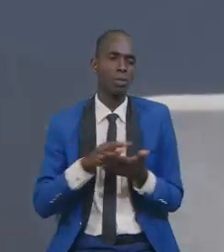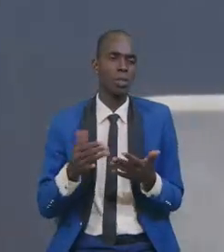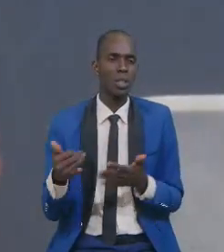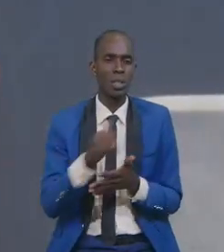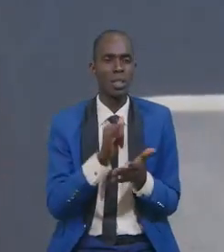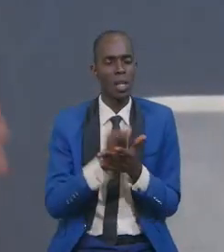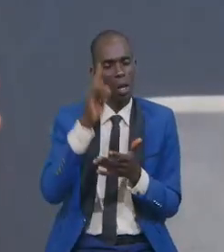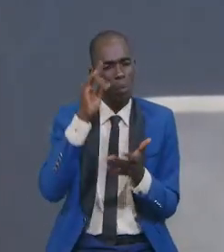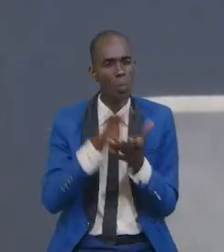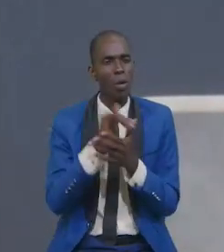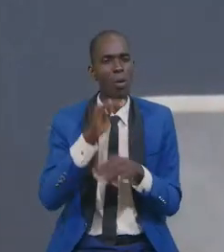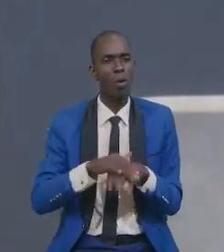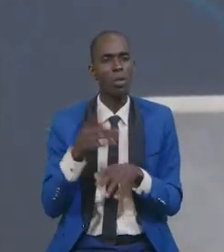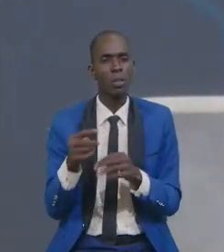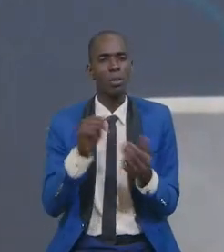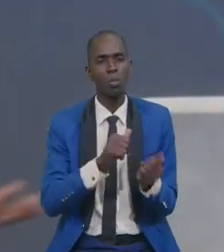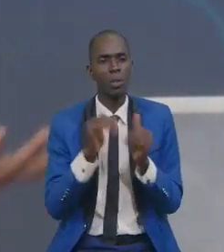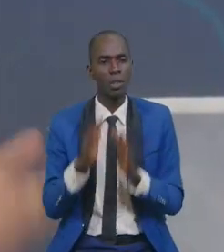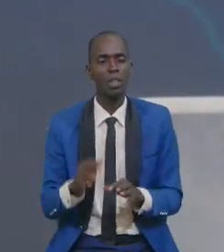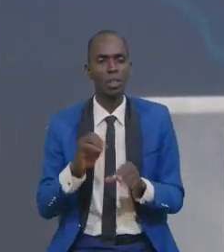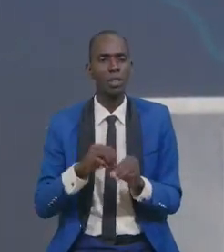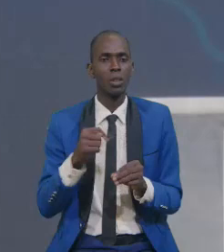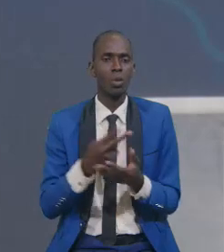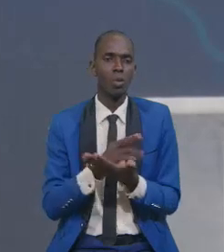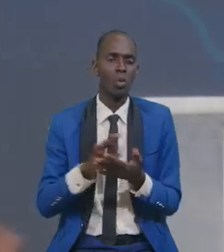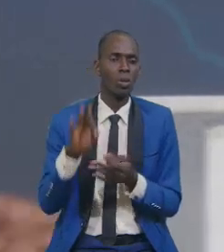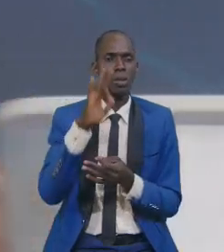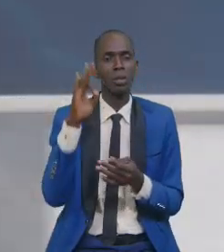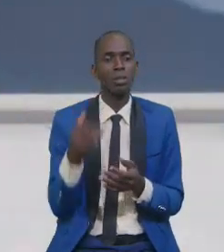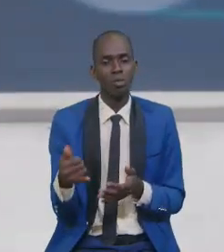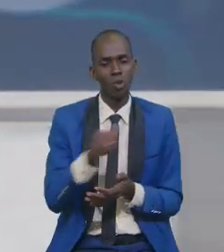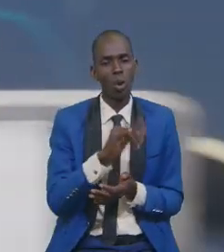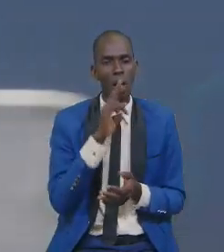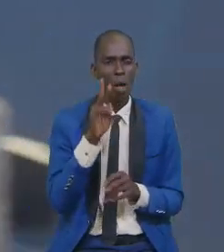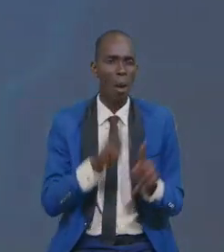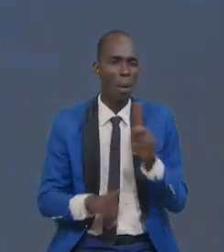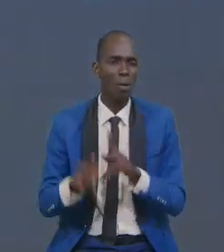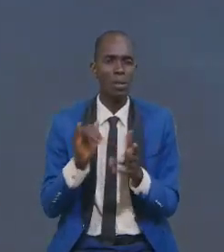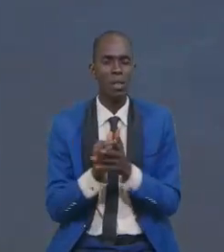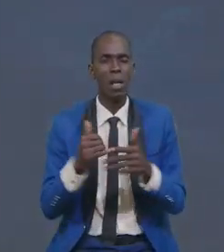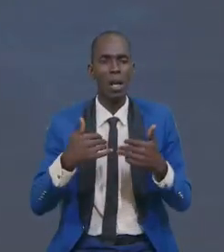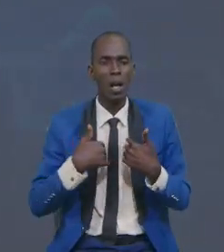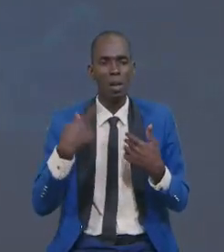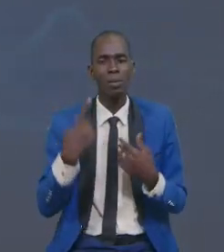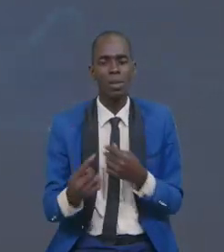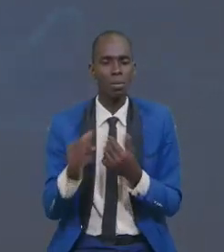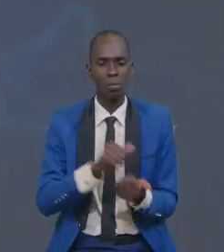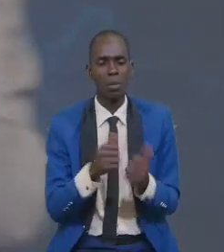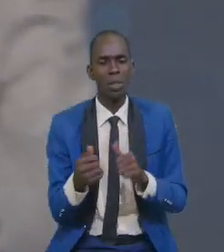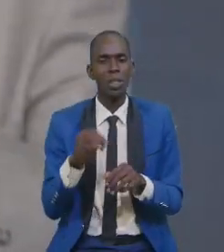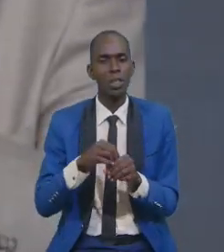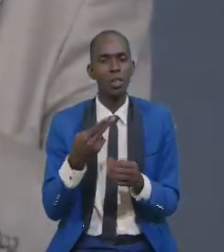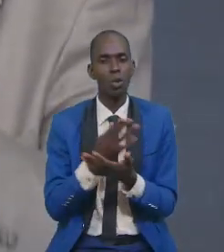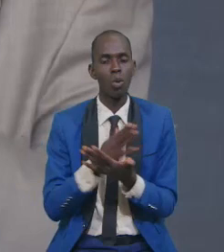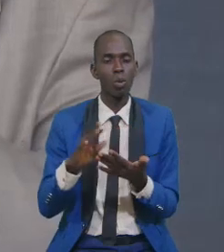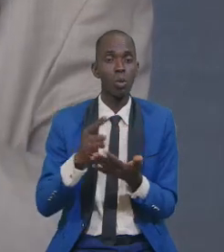the baptizer in the Holy Ghost, those are the people that have the baptism in the Holy Ghost.